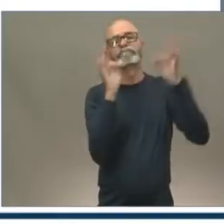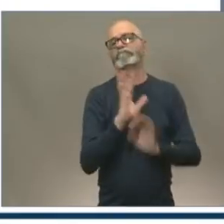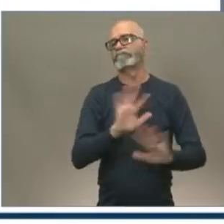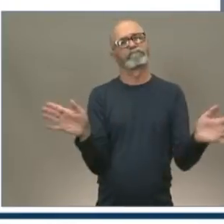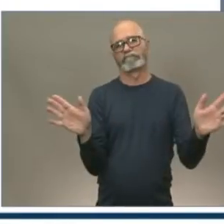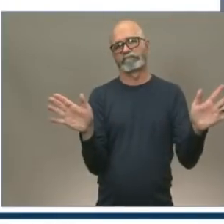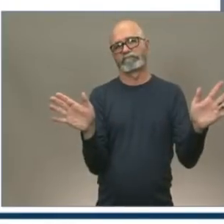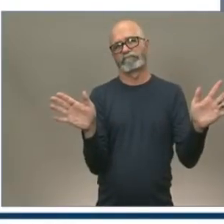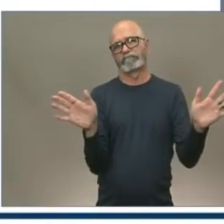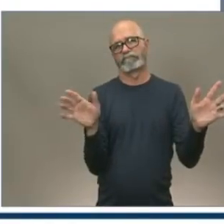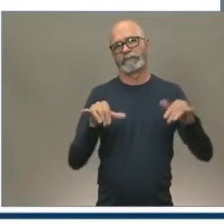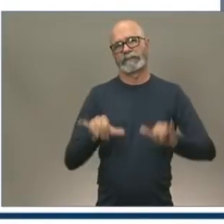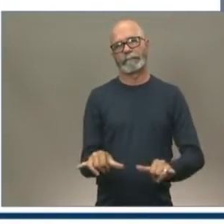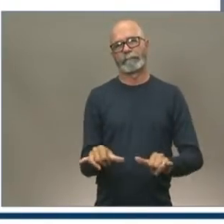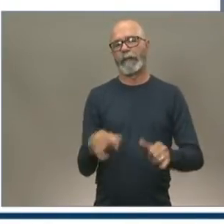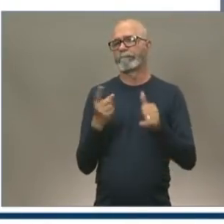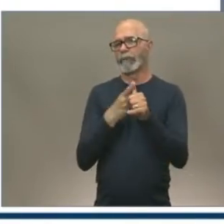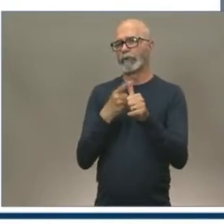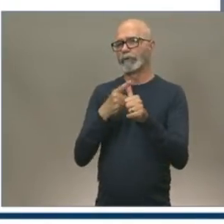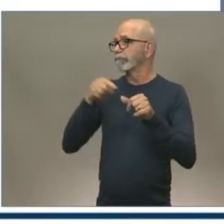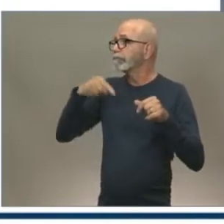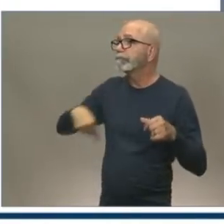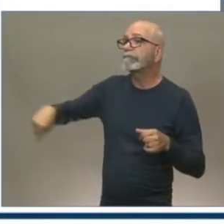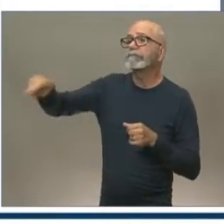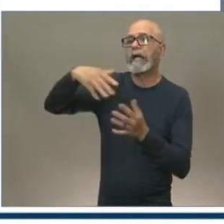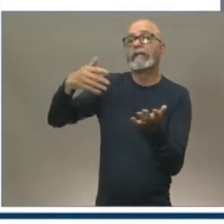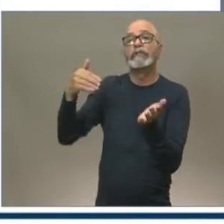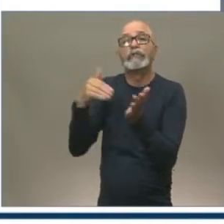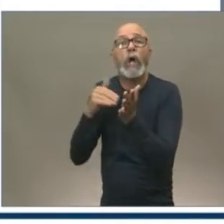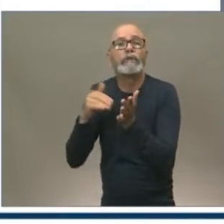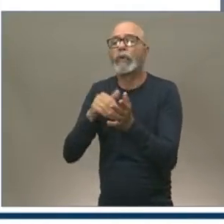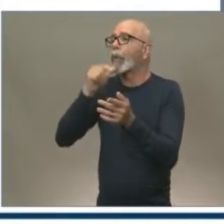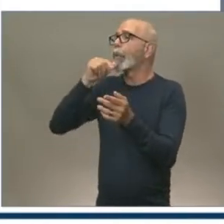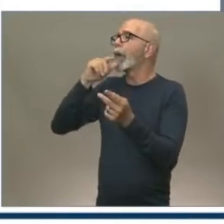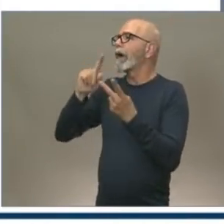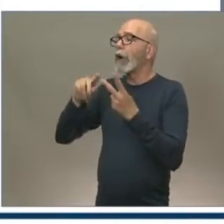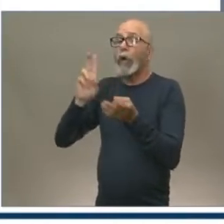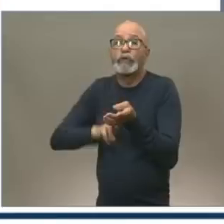in the province to see if we can step up to help our fellow Canadians.